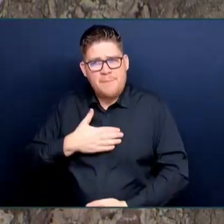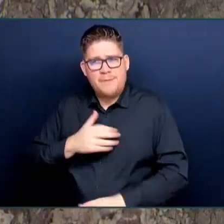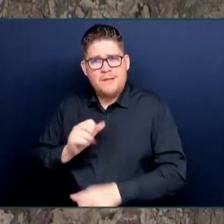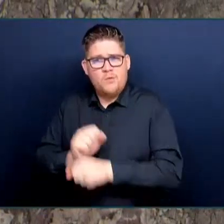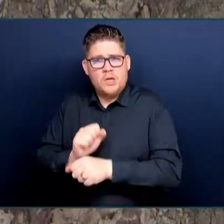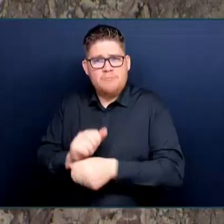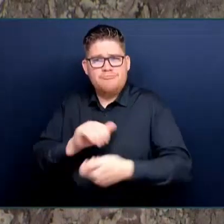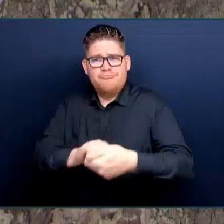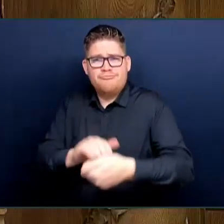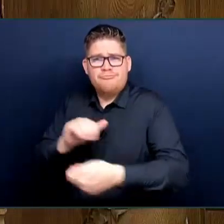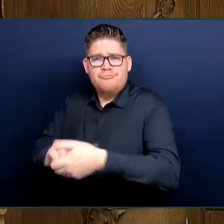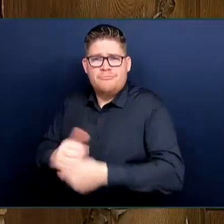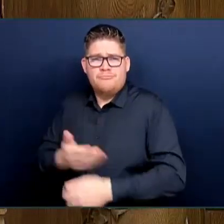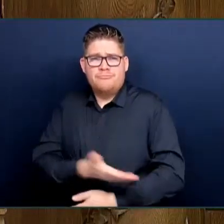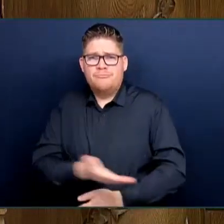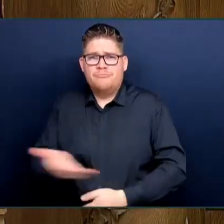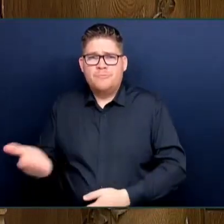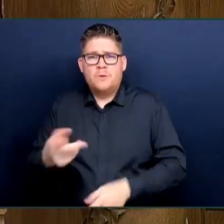Thank you.